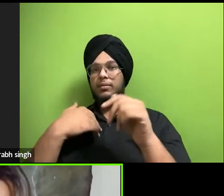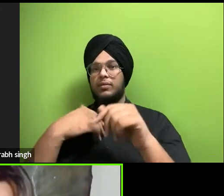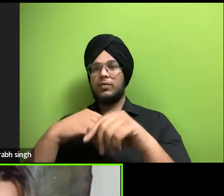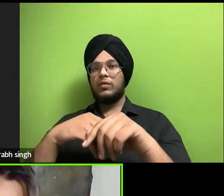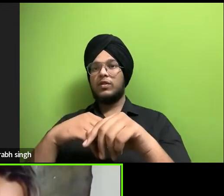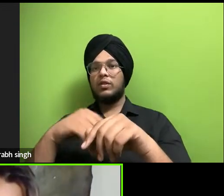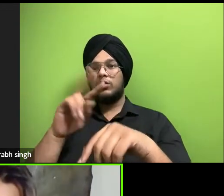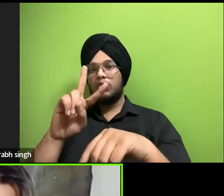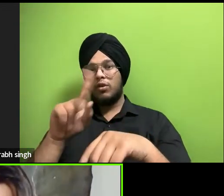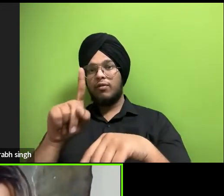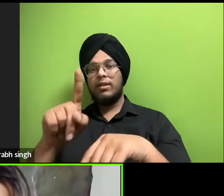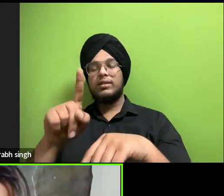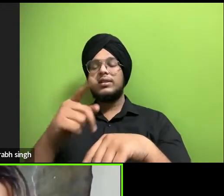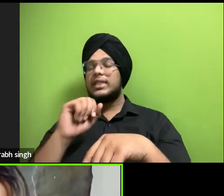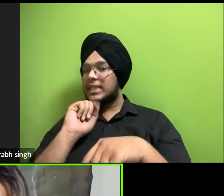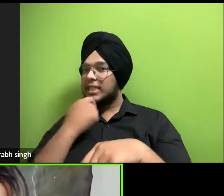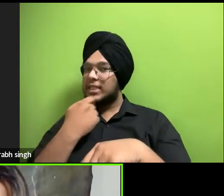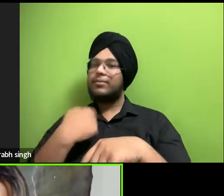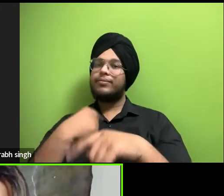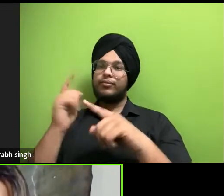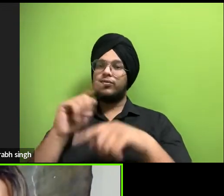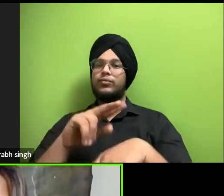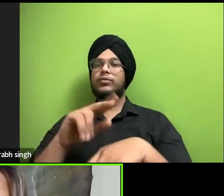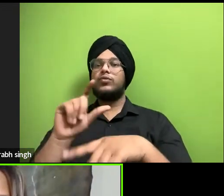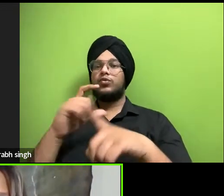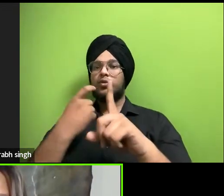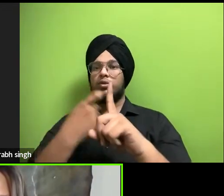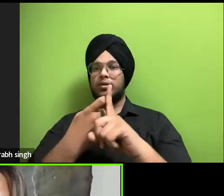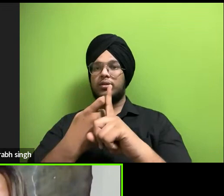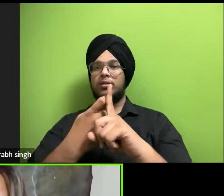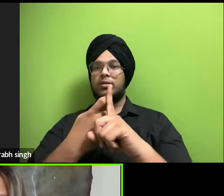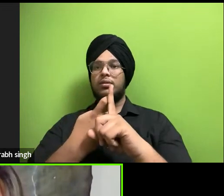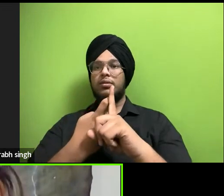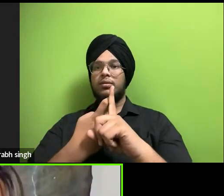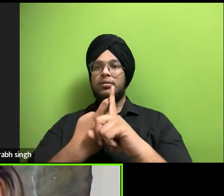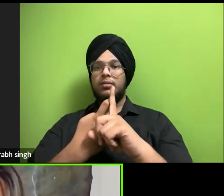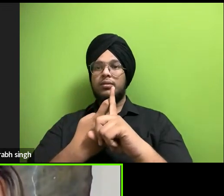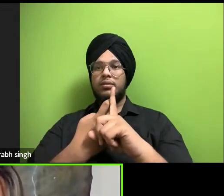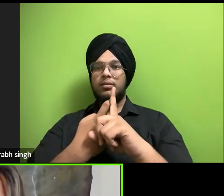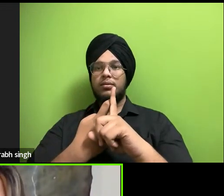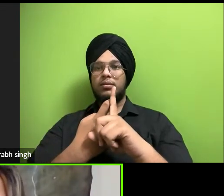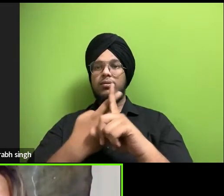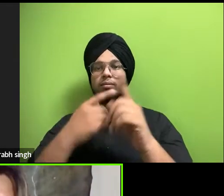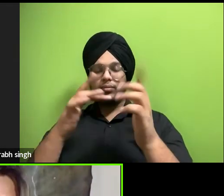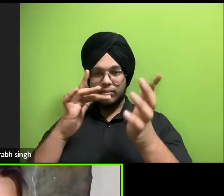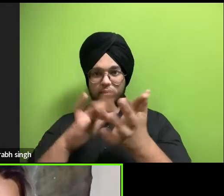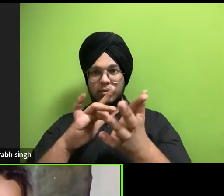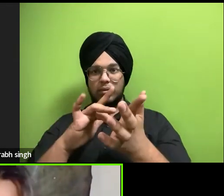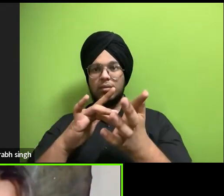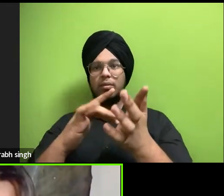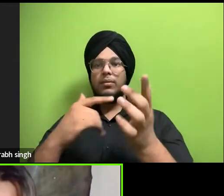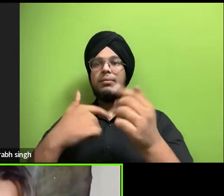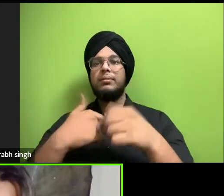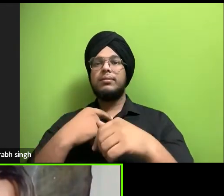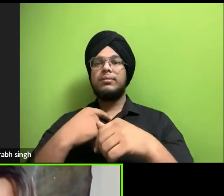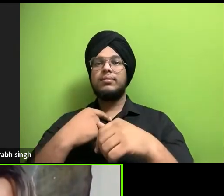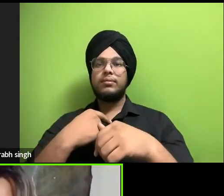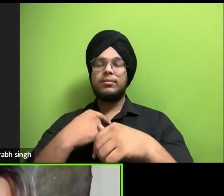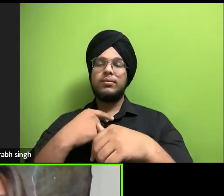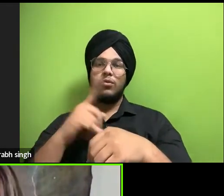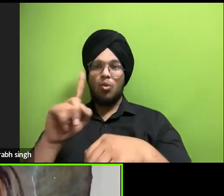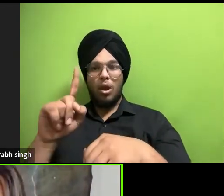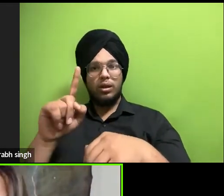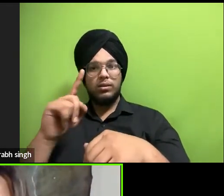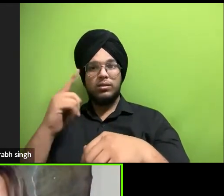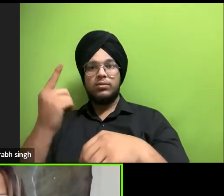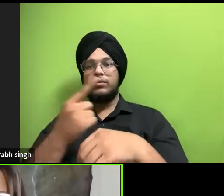21st birthday there actually. And I volunteered at the Tate. At the time, there was only one Tate, which was